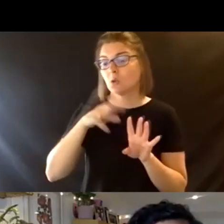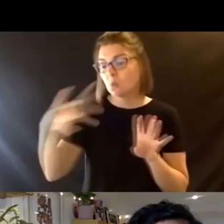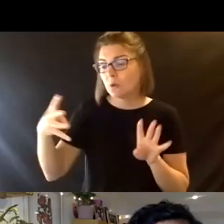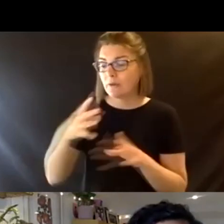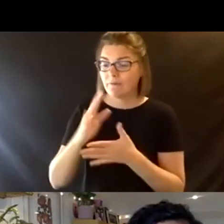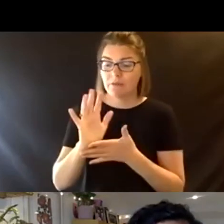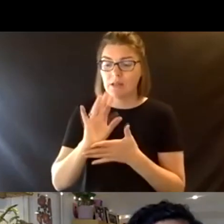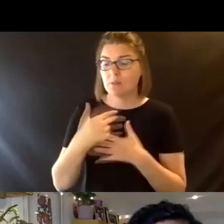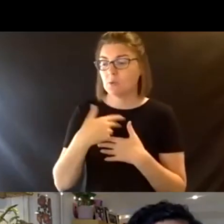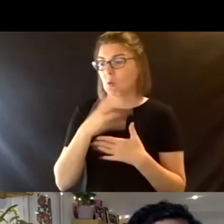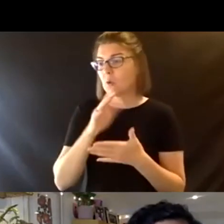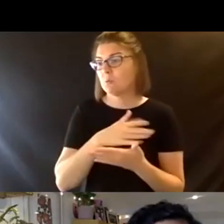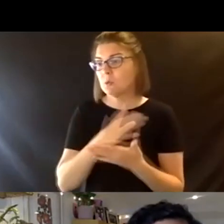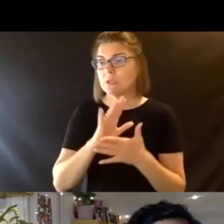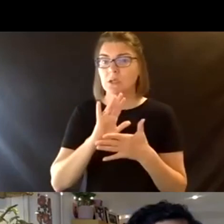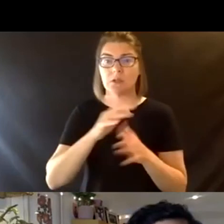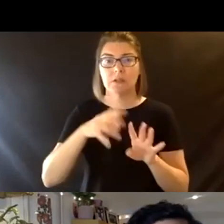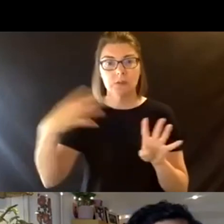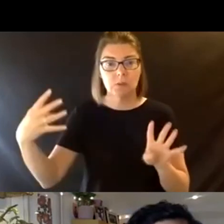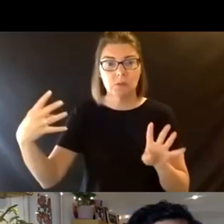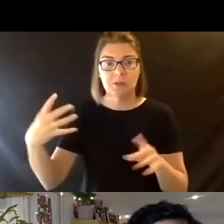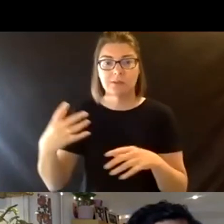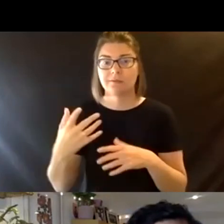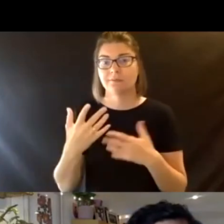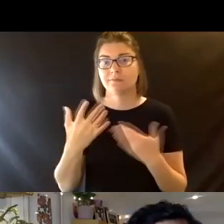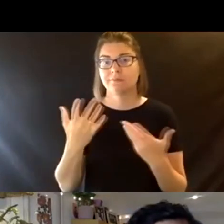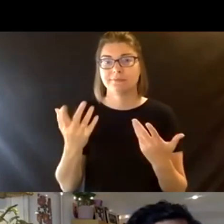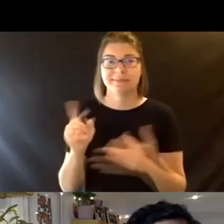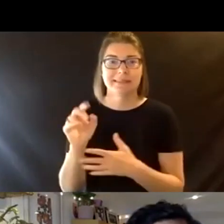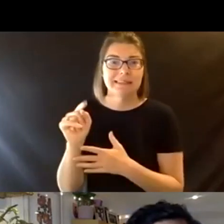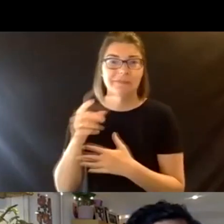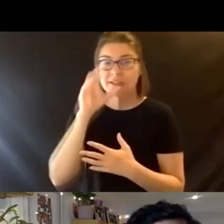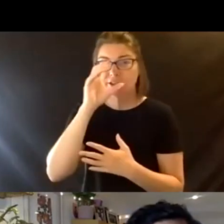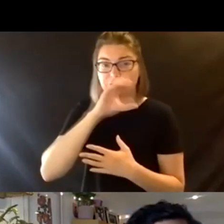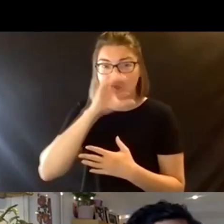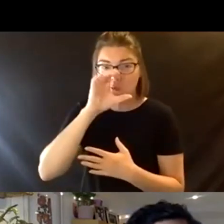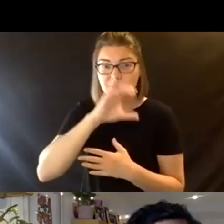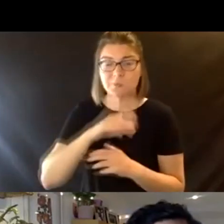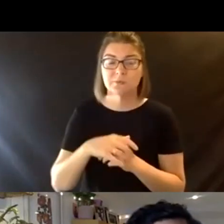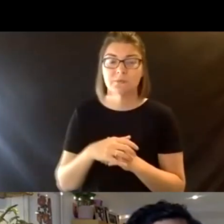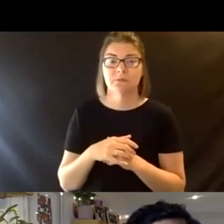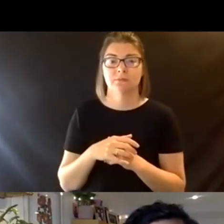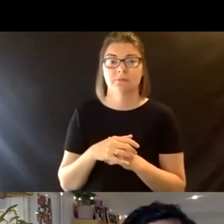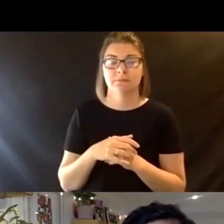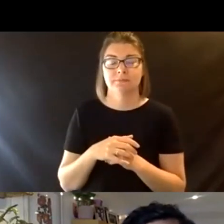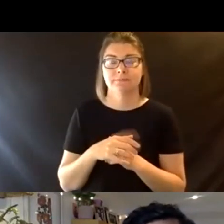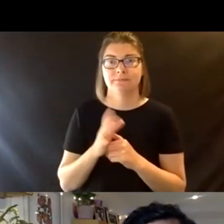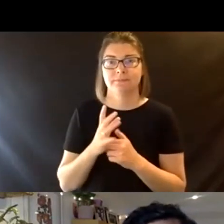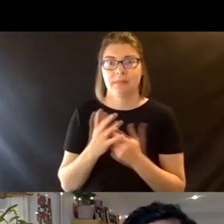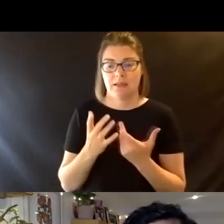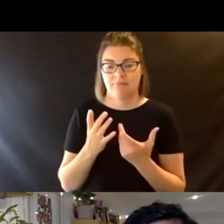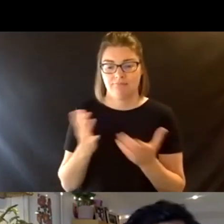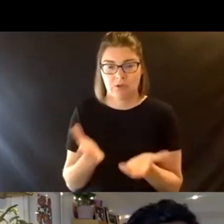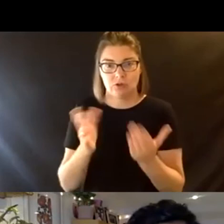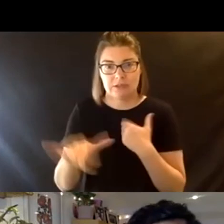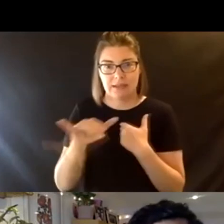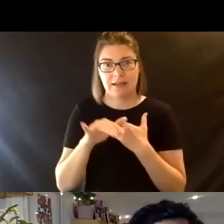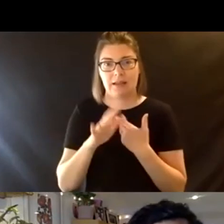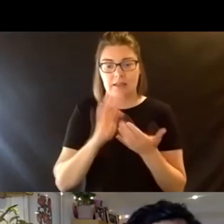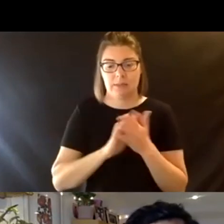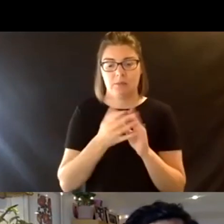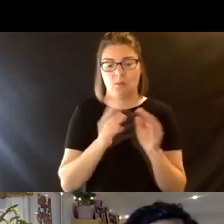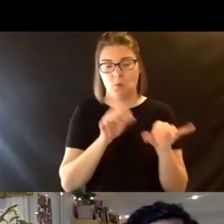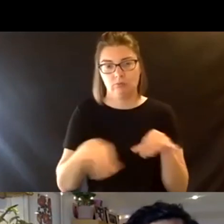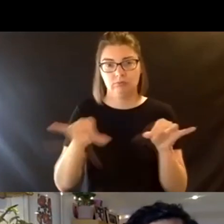queer music, watching TVs and cartoons that promote that, and just normalizing that on a day-to-day and making sure that